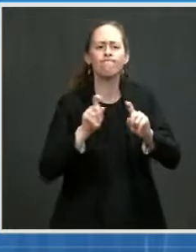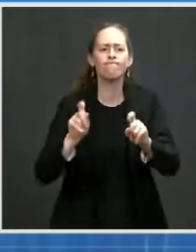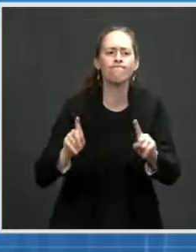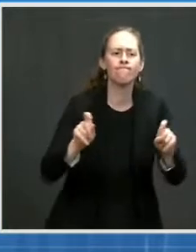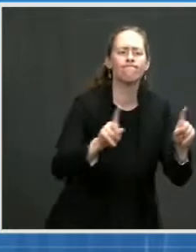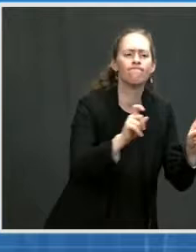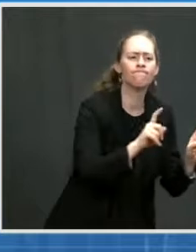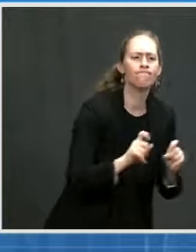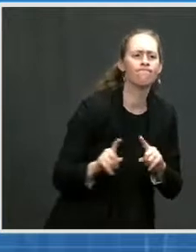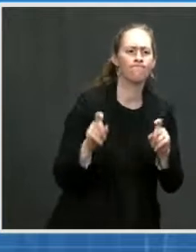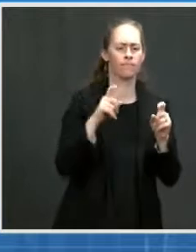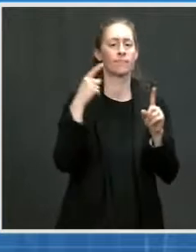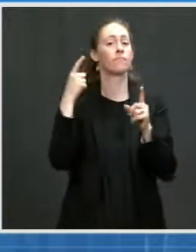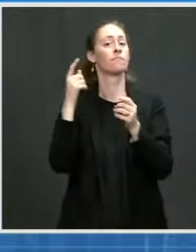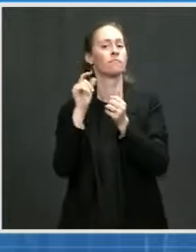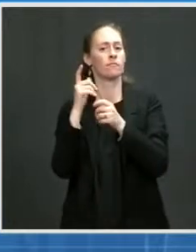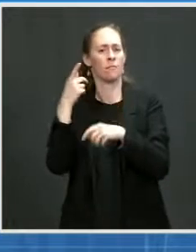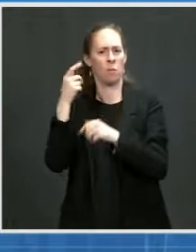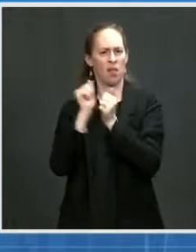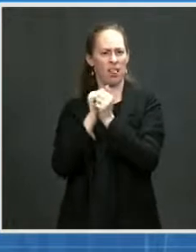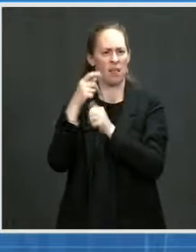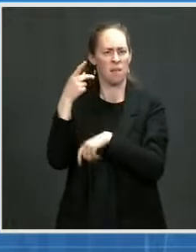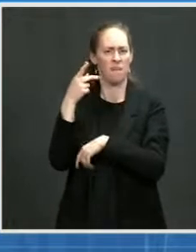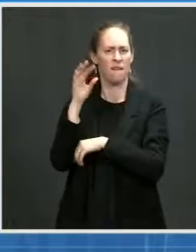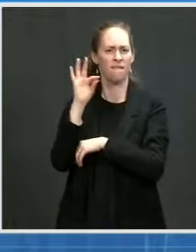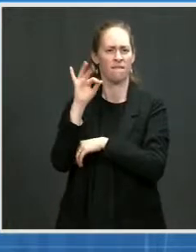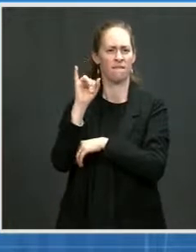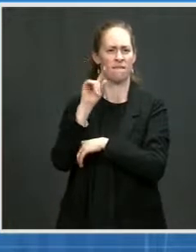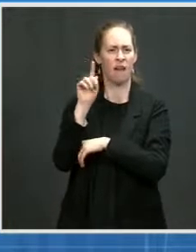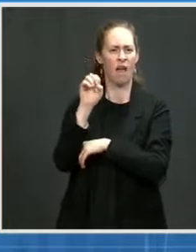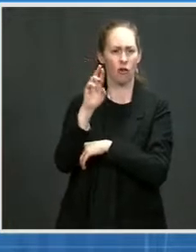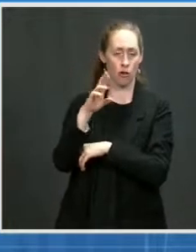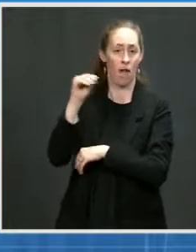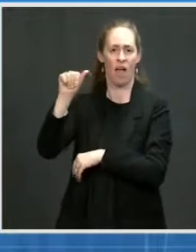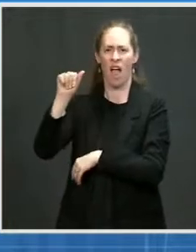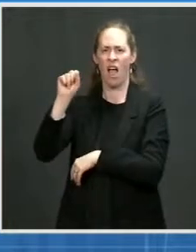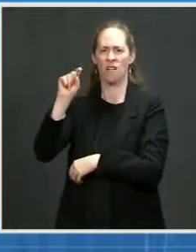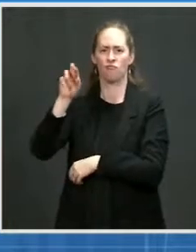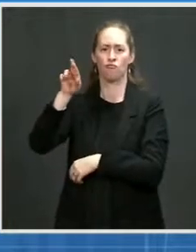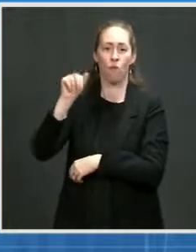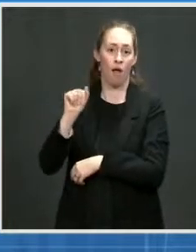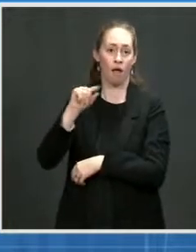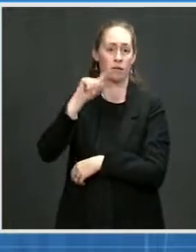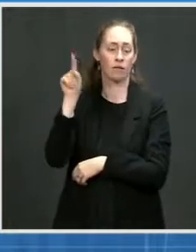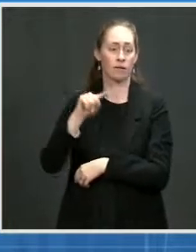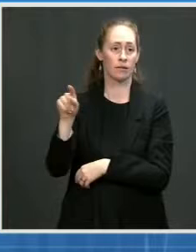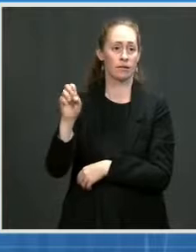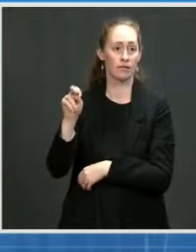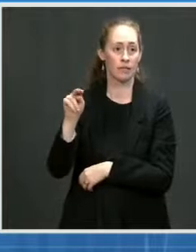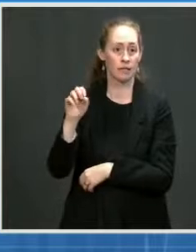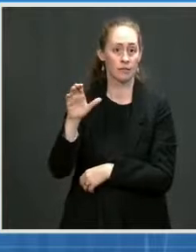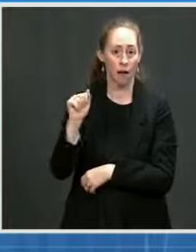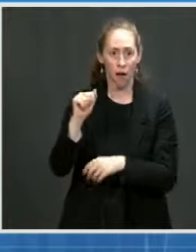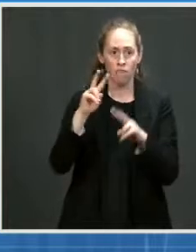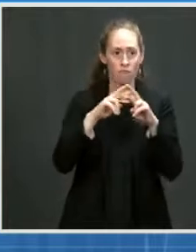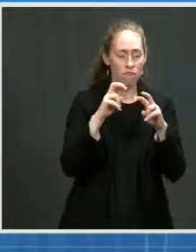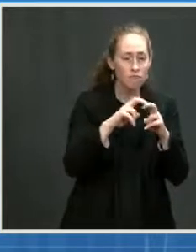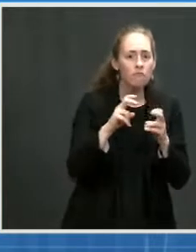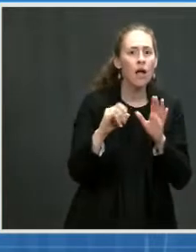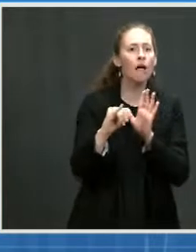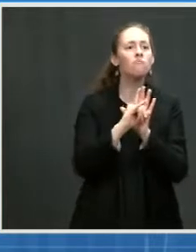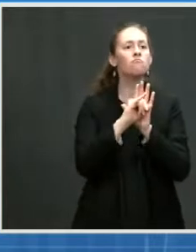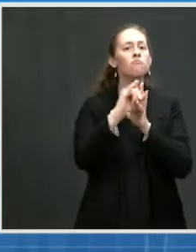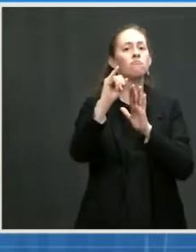BioNTech, and AstraZeneca showed that 2 weeks after the second dose, there was extremely good protection, not